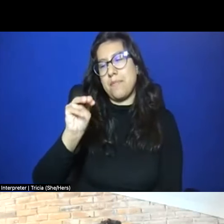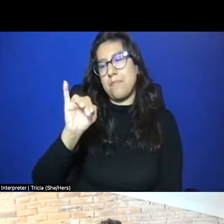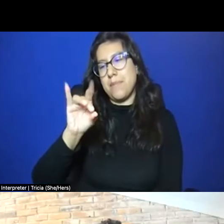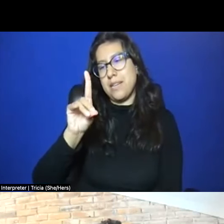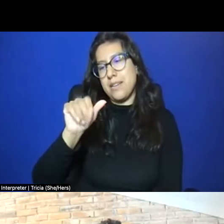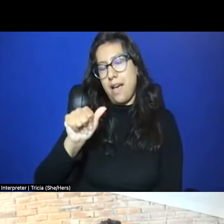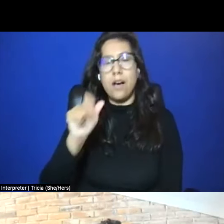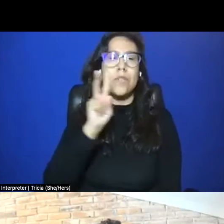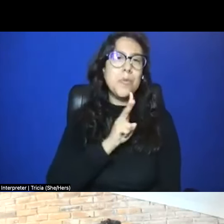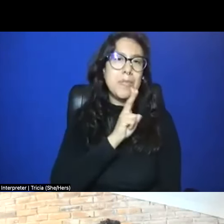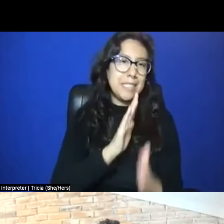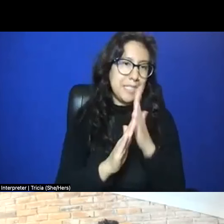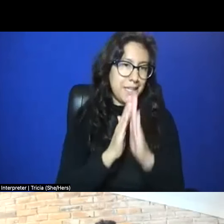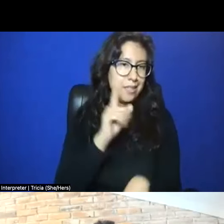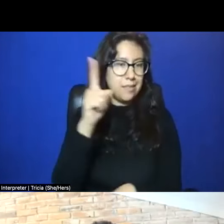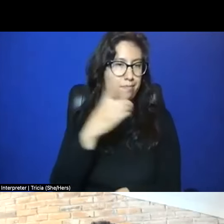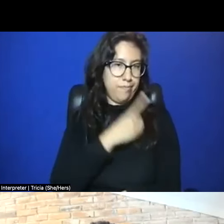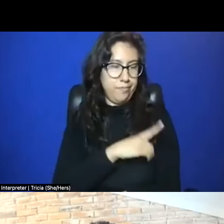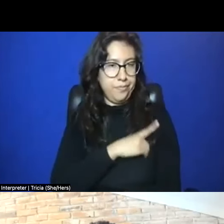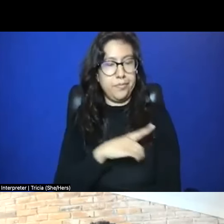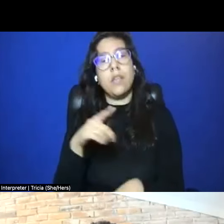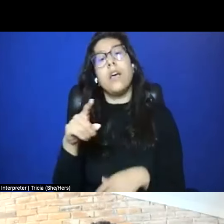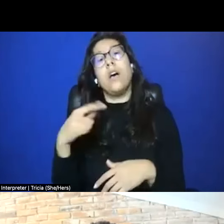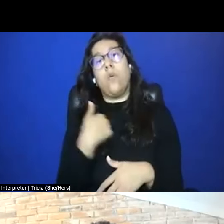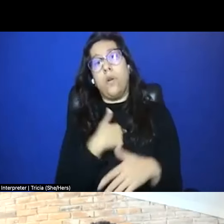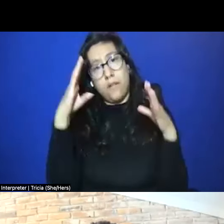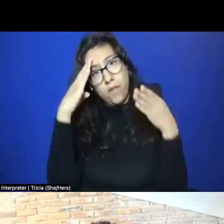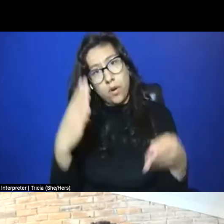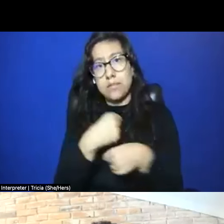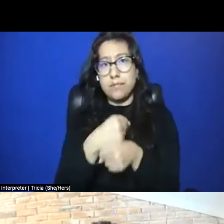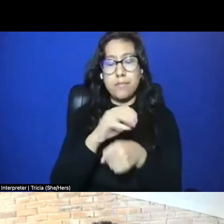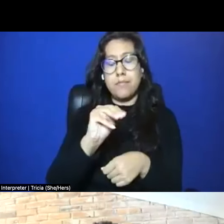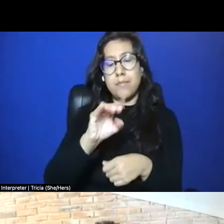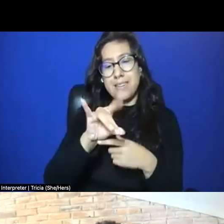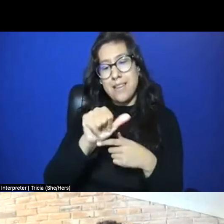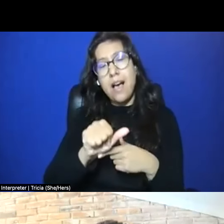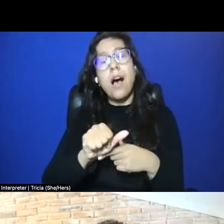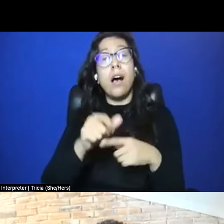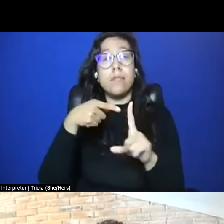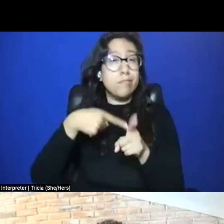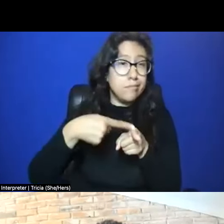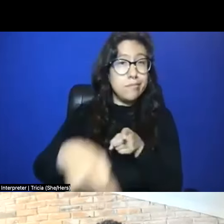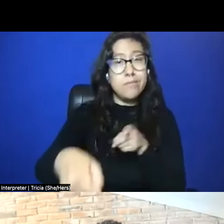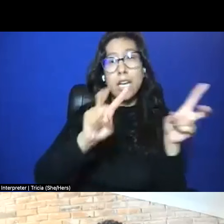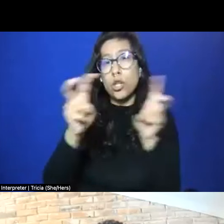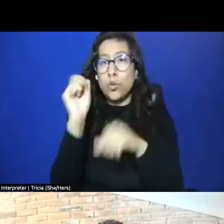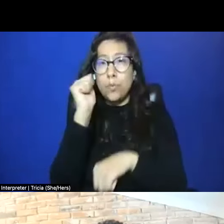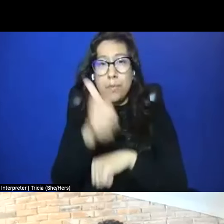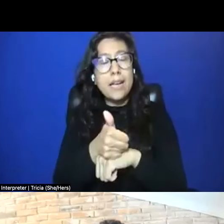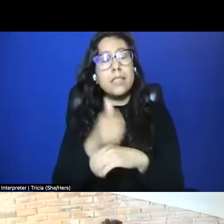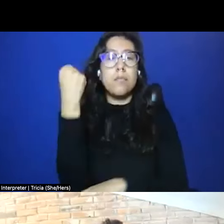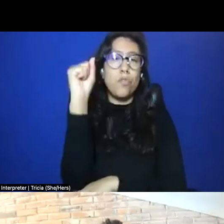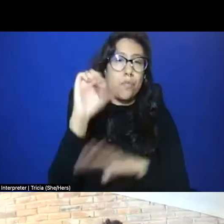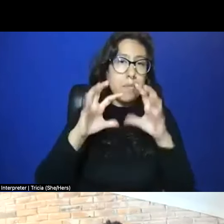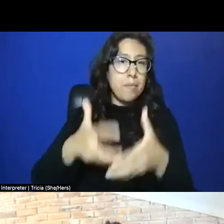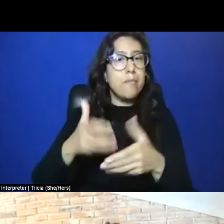production group that focuses on creating media that are issue-based, movement-based, mission-based.